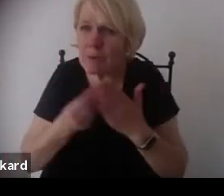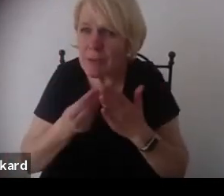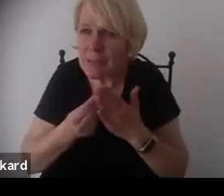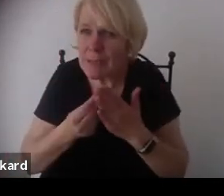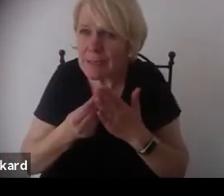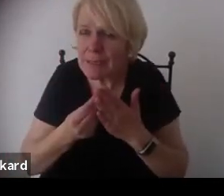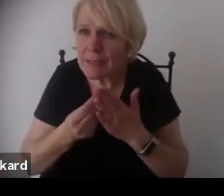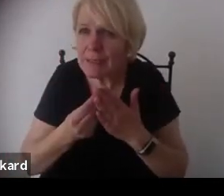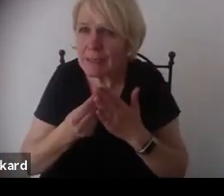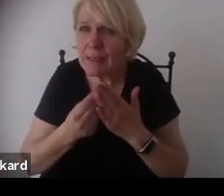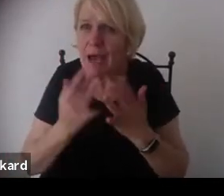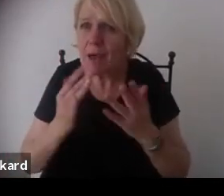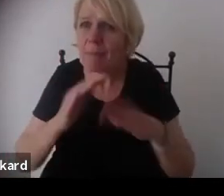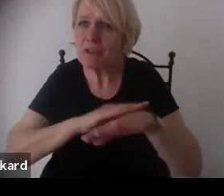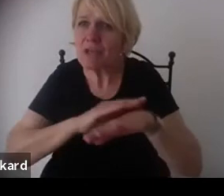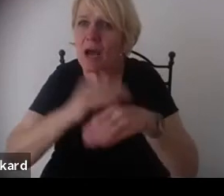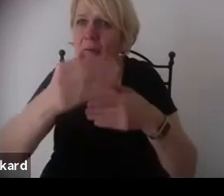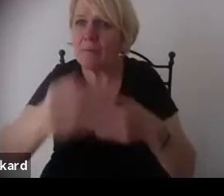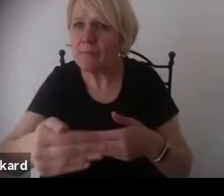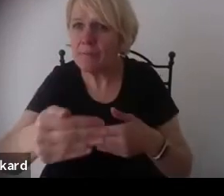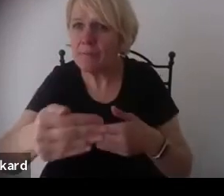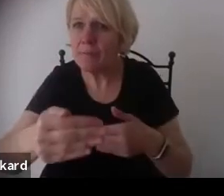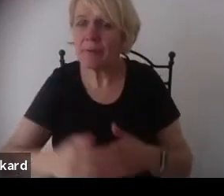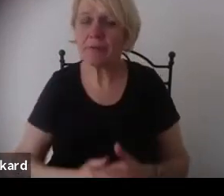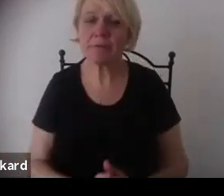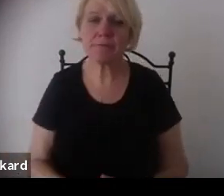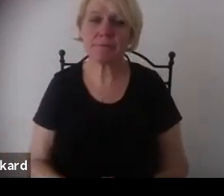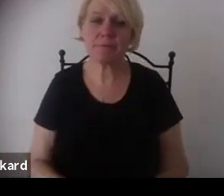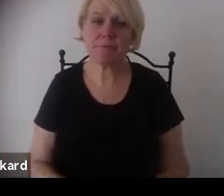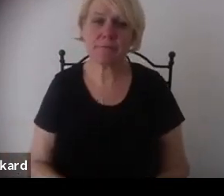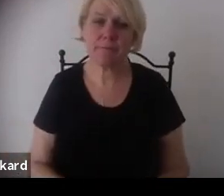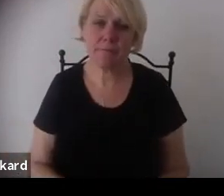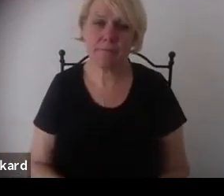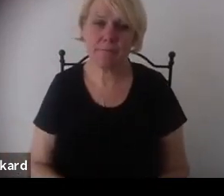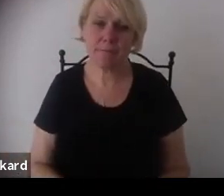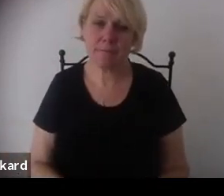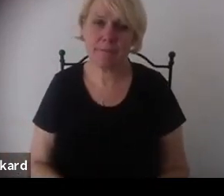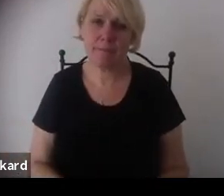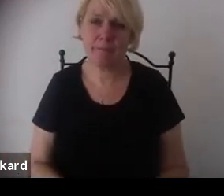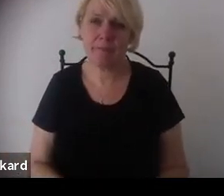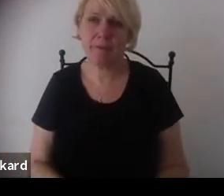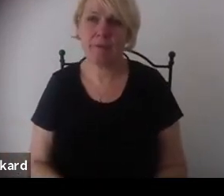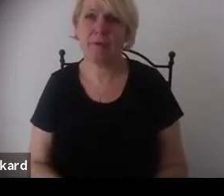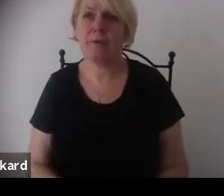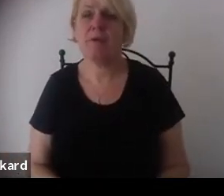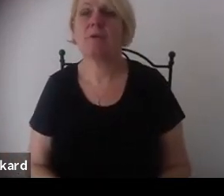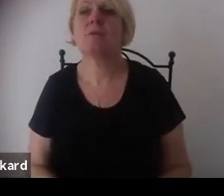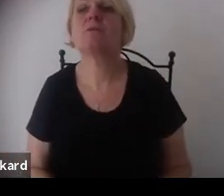So yeah, tough one. I'm just going to ask a couple of more questions and then I'll go back to the chat.